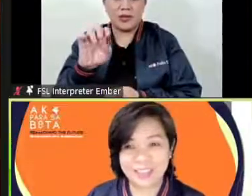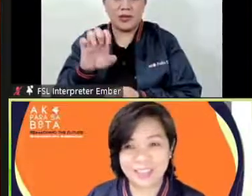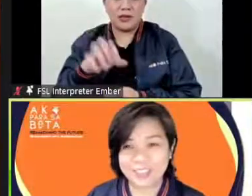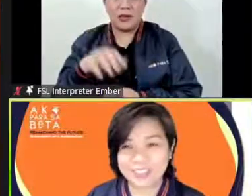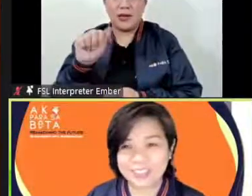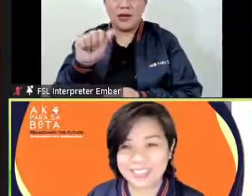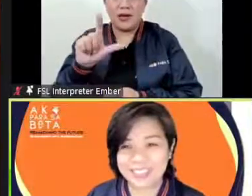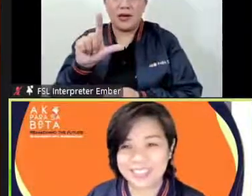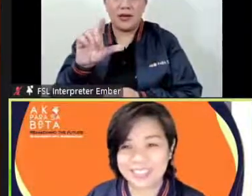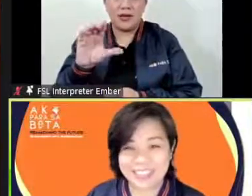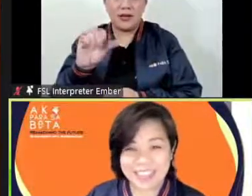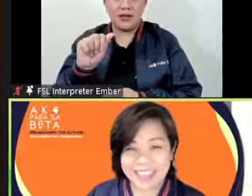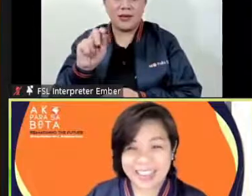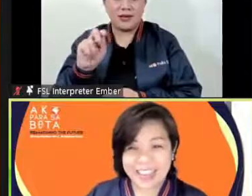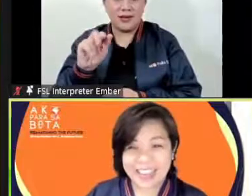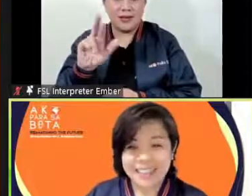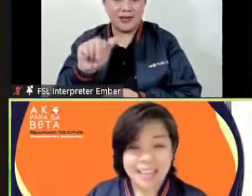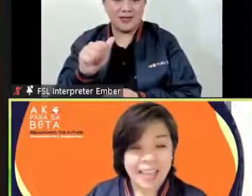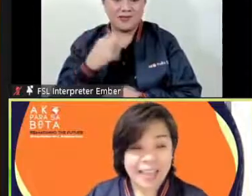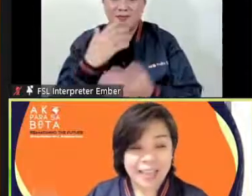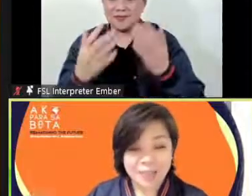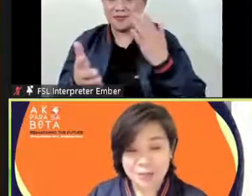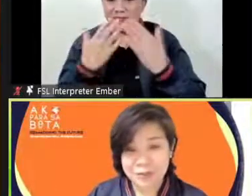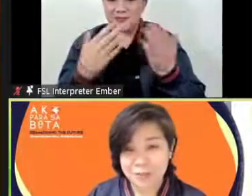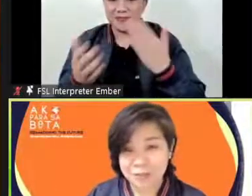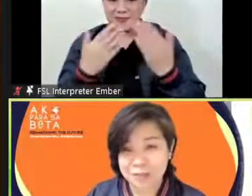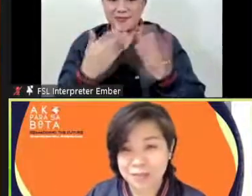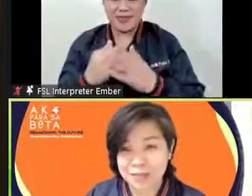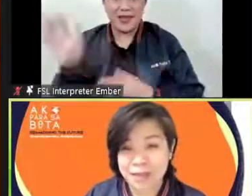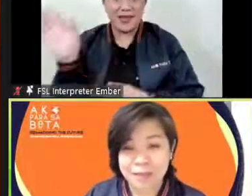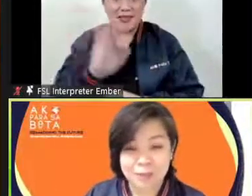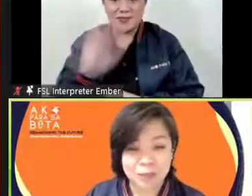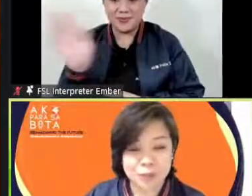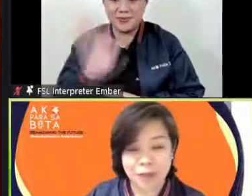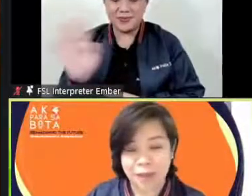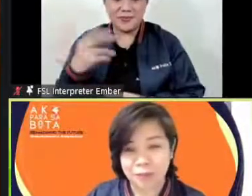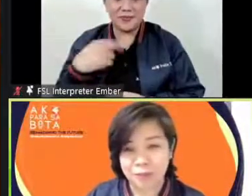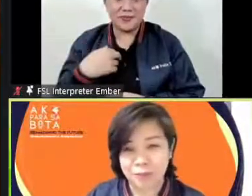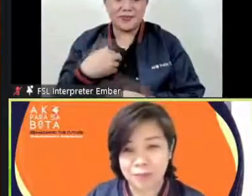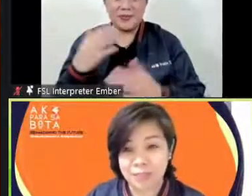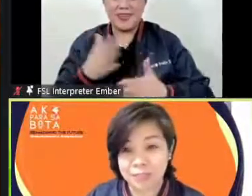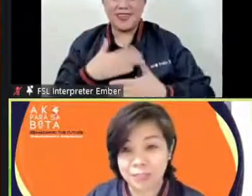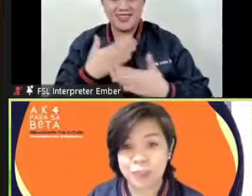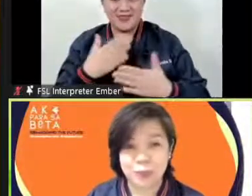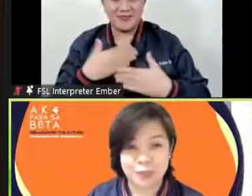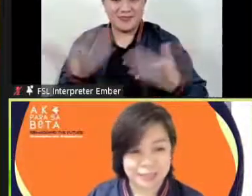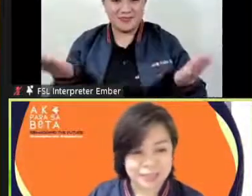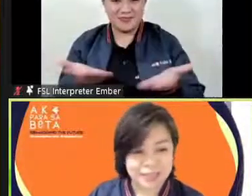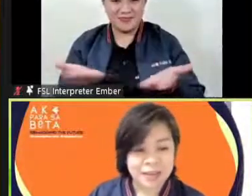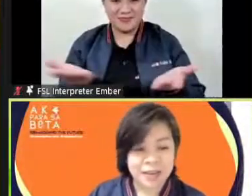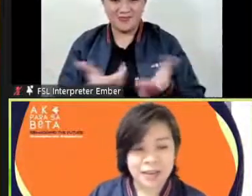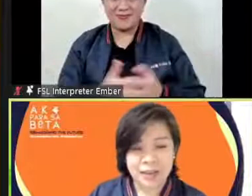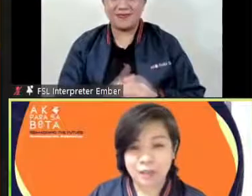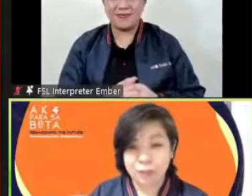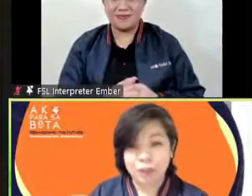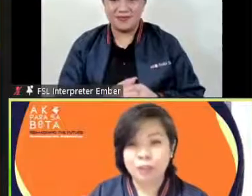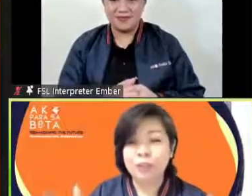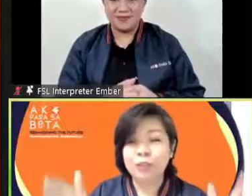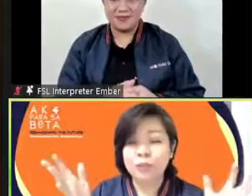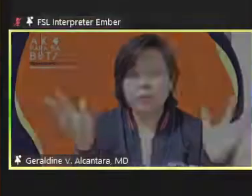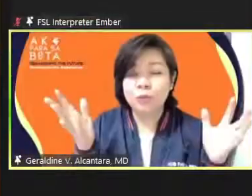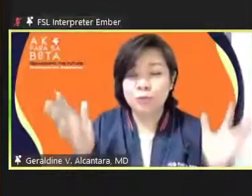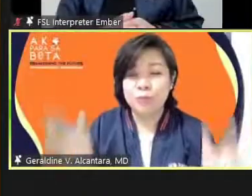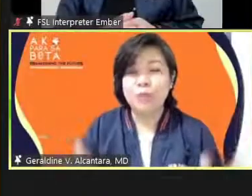Thank you, Dr. Arizi. And hello, everybody. I am so happy to be here today in front